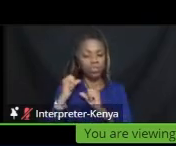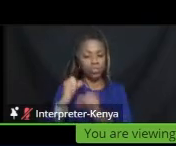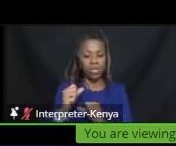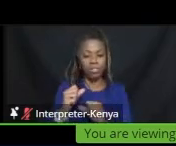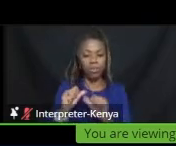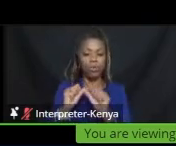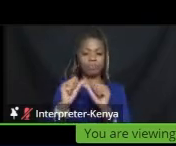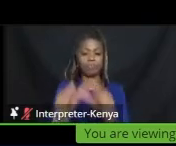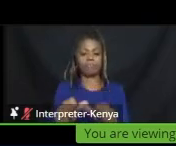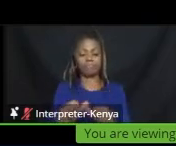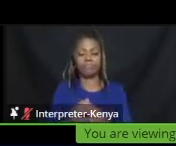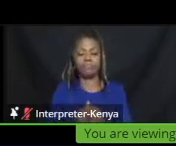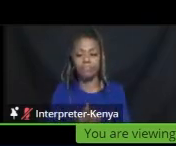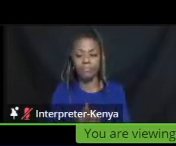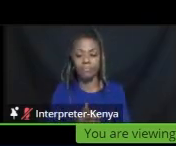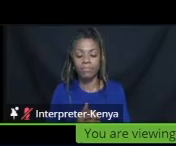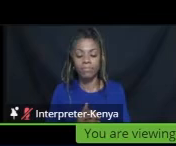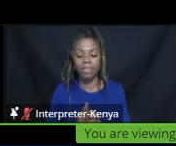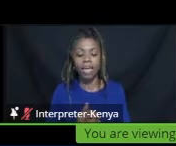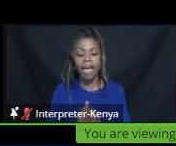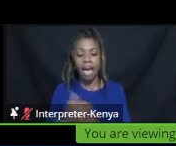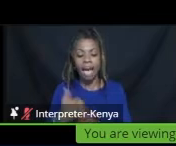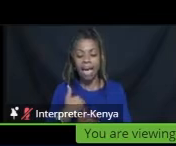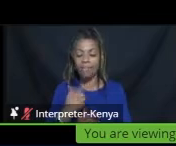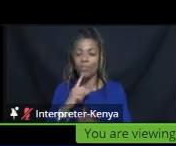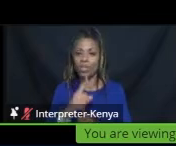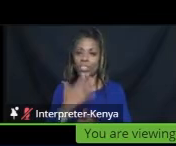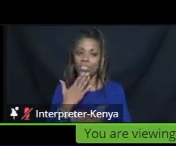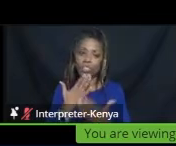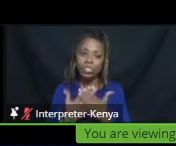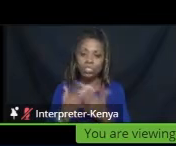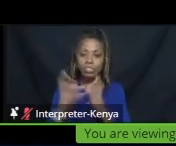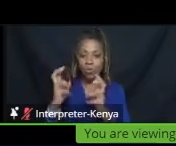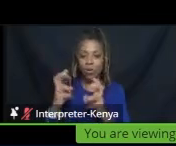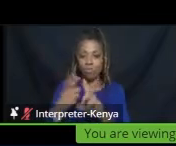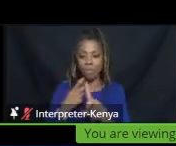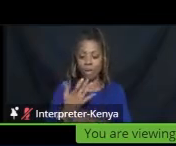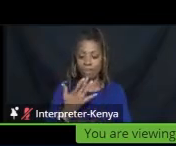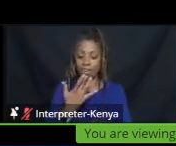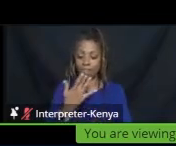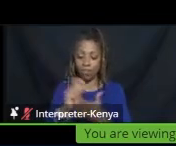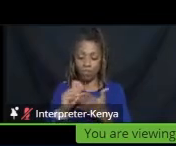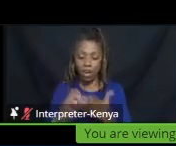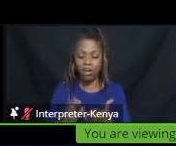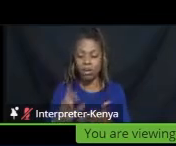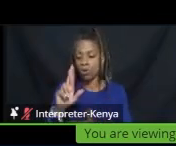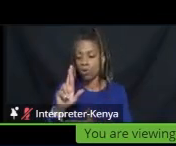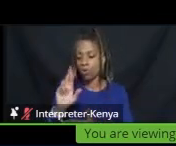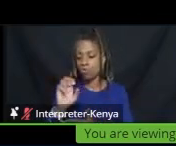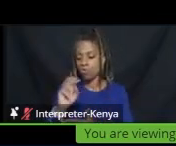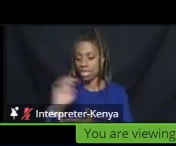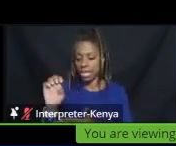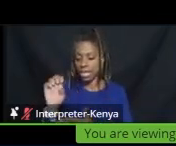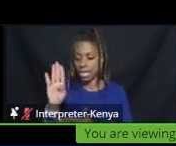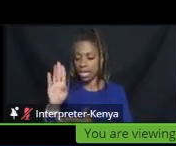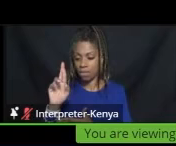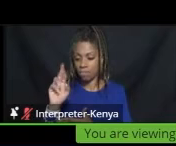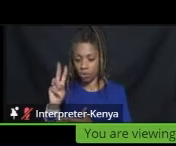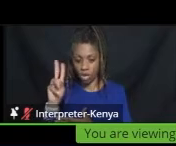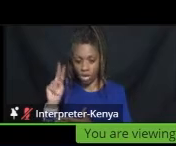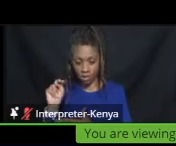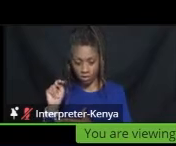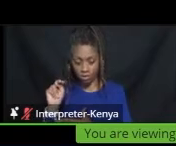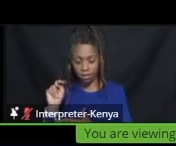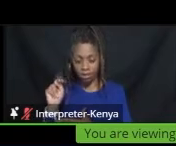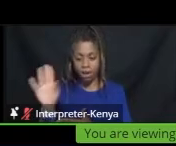quote from one of my favorite writers, Brene Brown, that I think underscores our challenge. Brene said, "In order